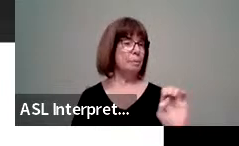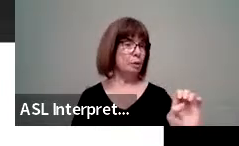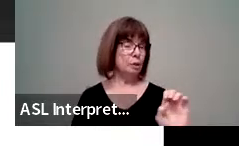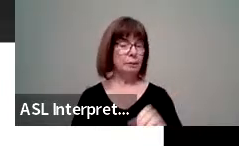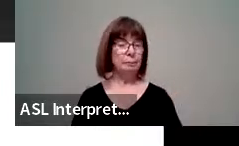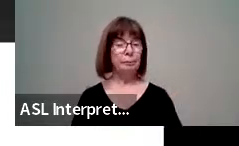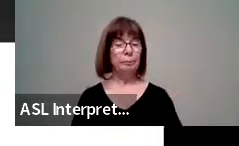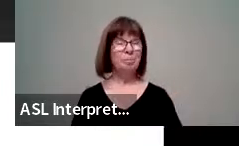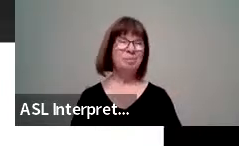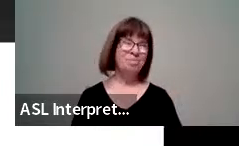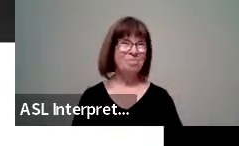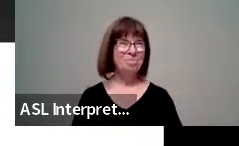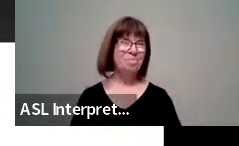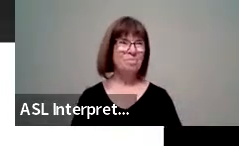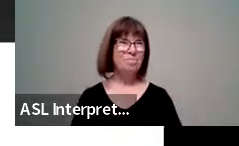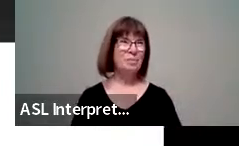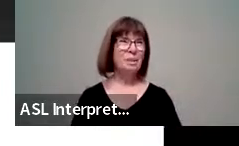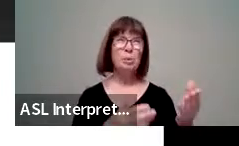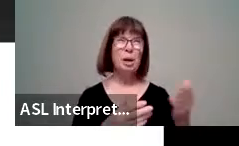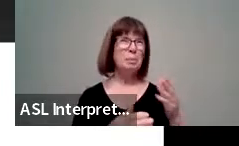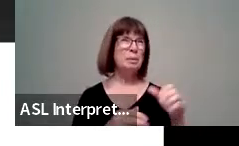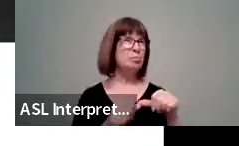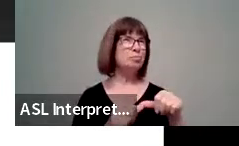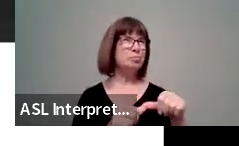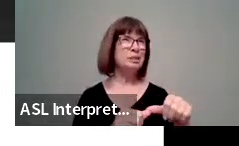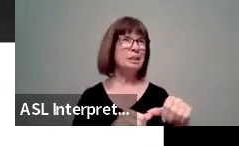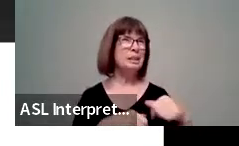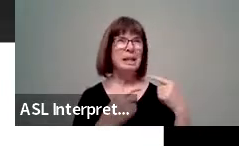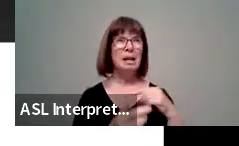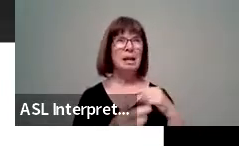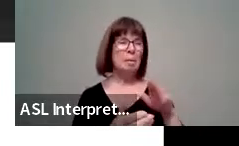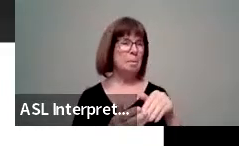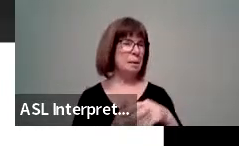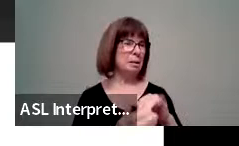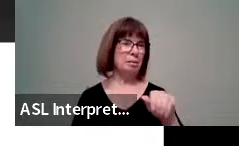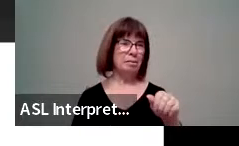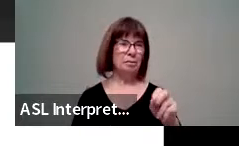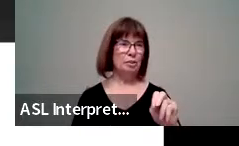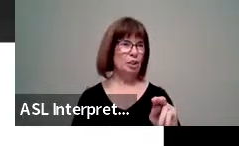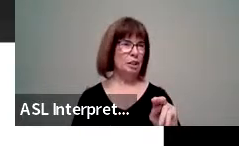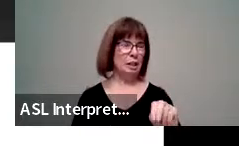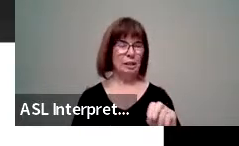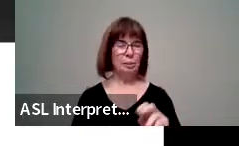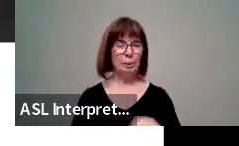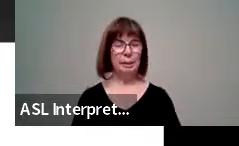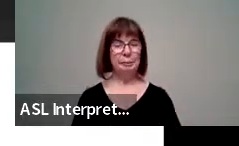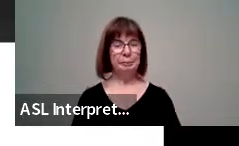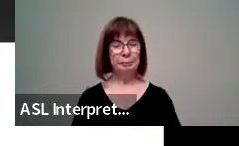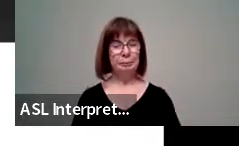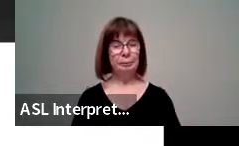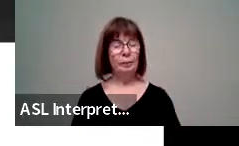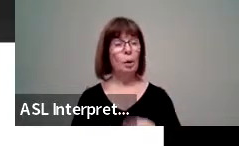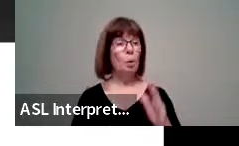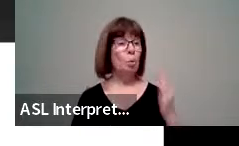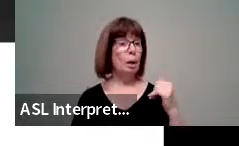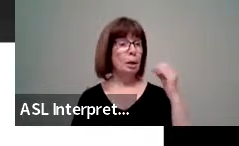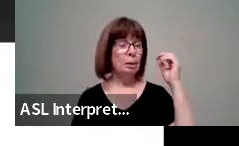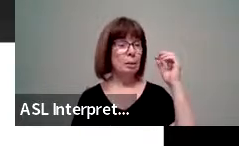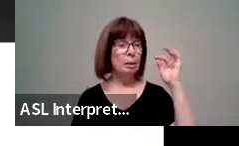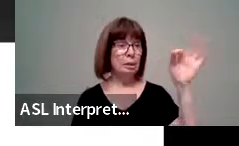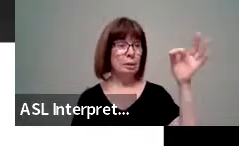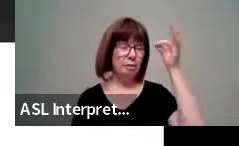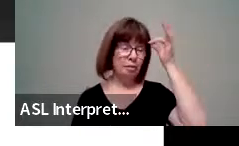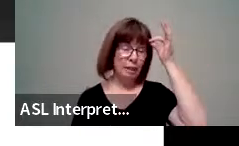is probably going to be in place at least until the middle of January because the federal government has said they'll